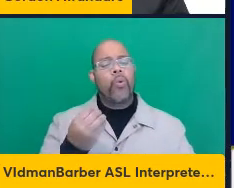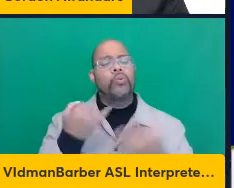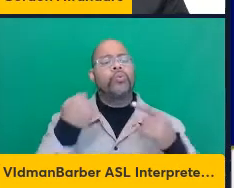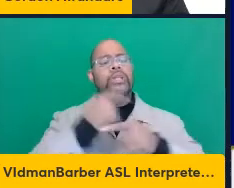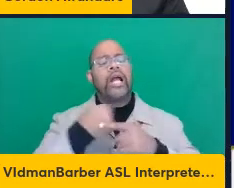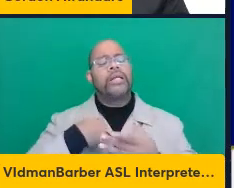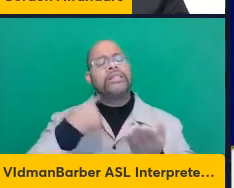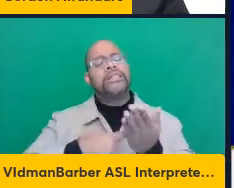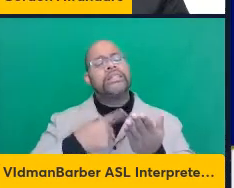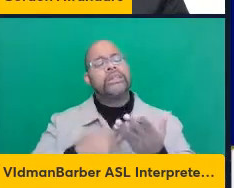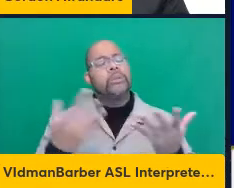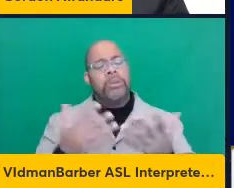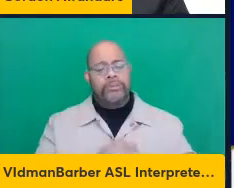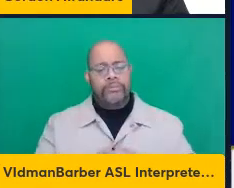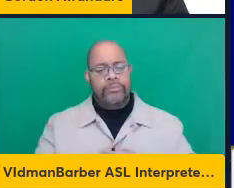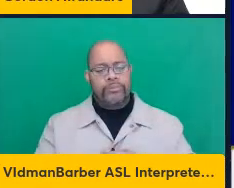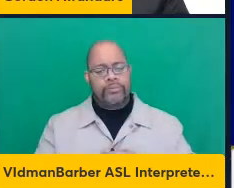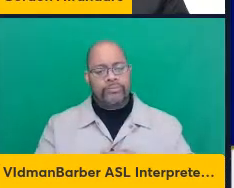I'm going to talk about